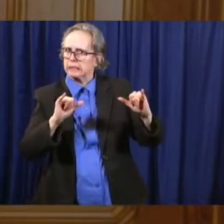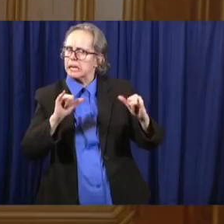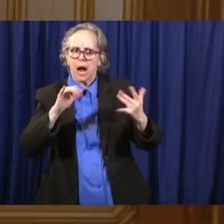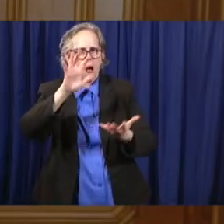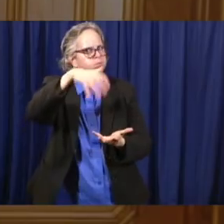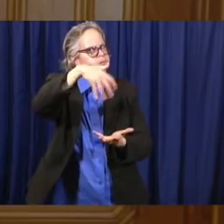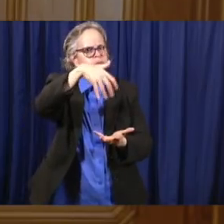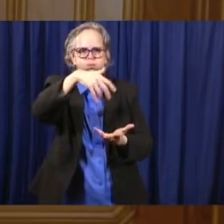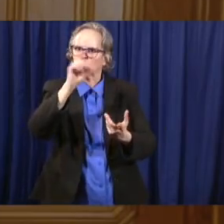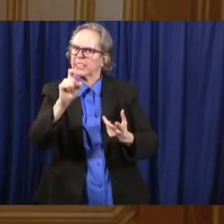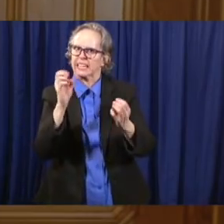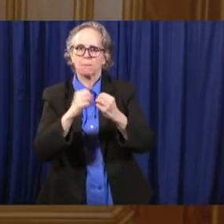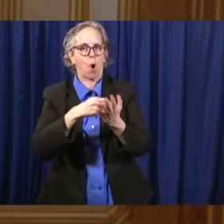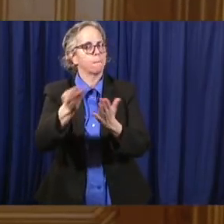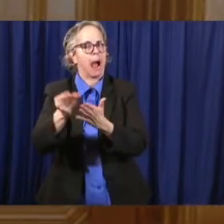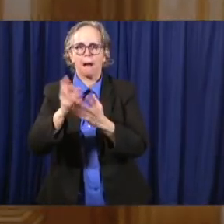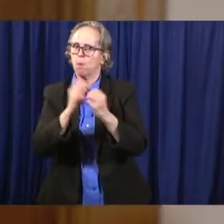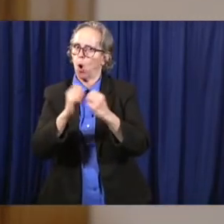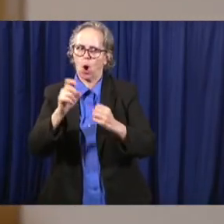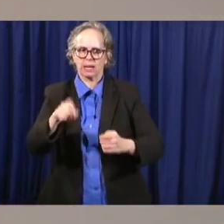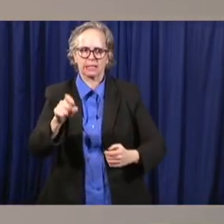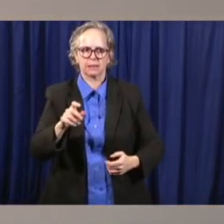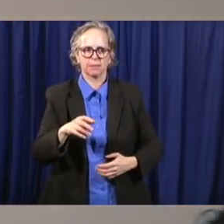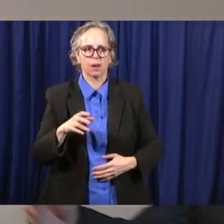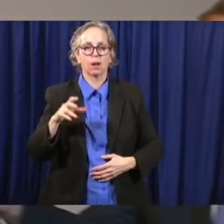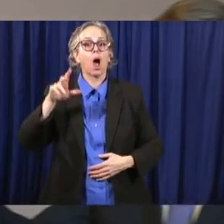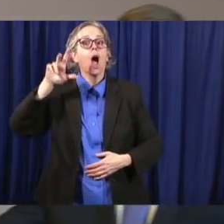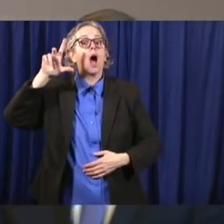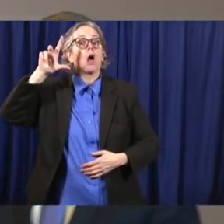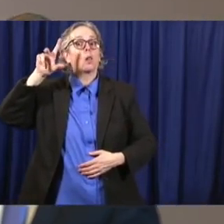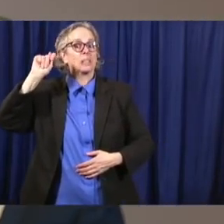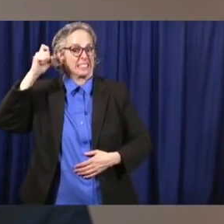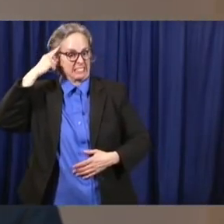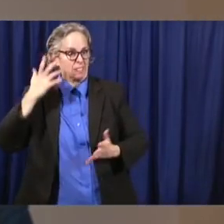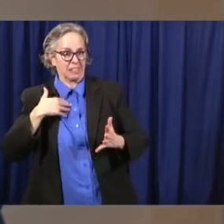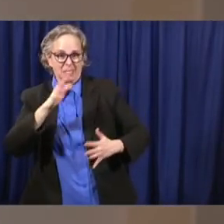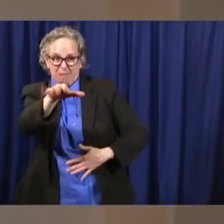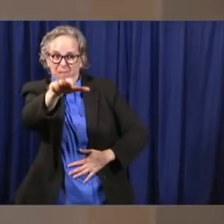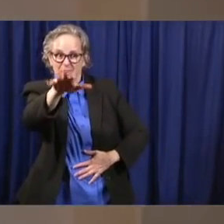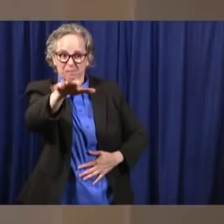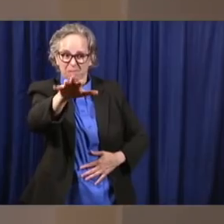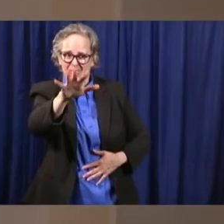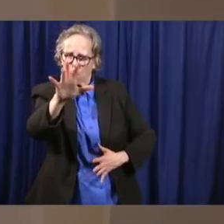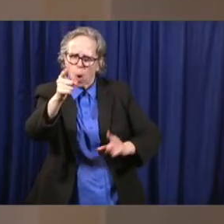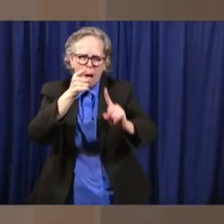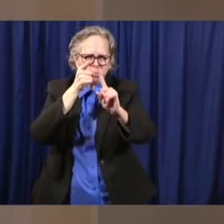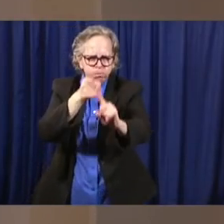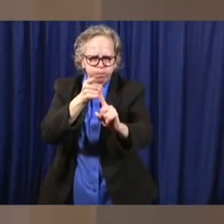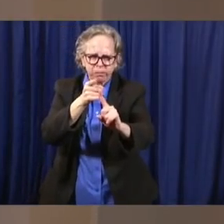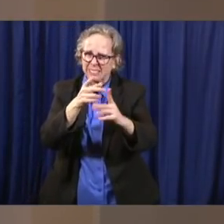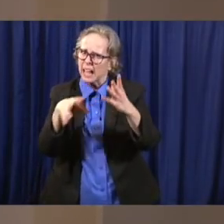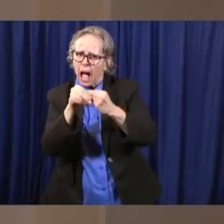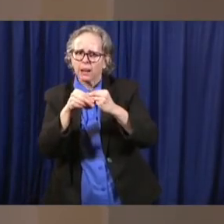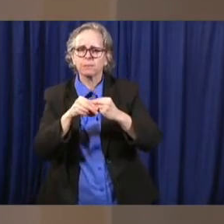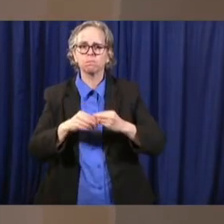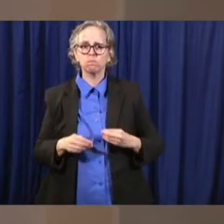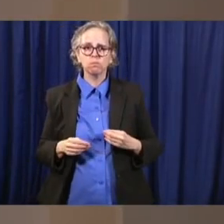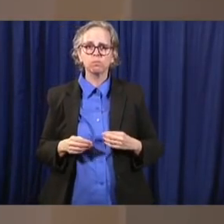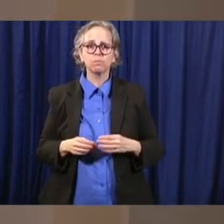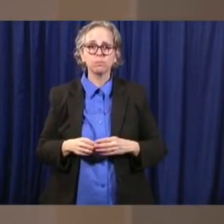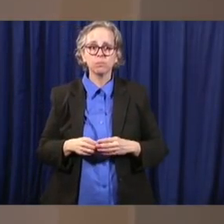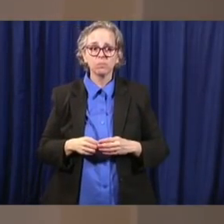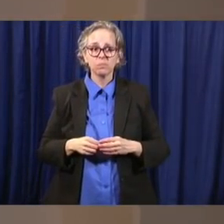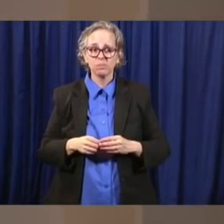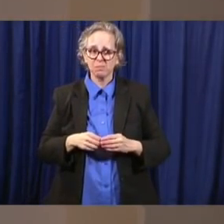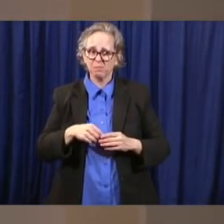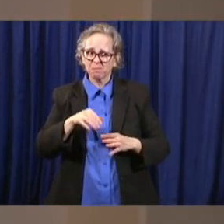state. Absolutely. Could I make a point that I want to, just to that question on ventilators?